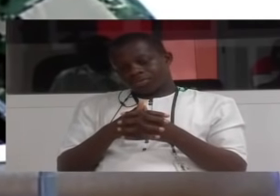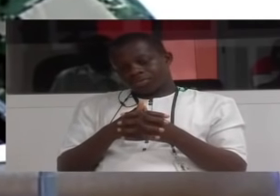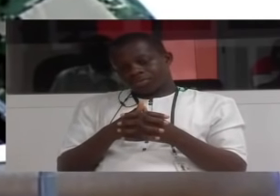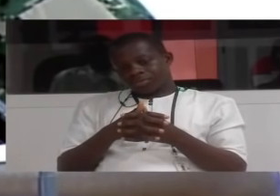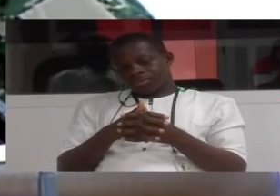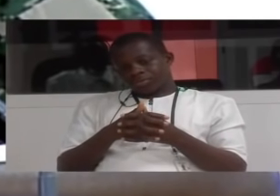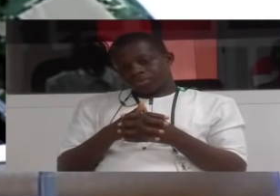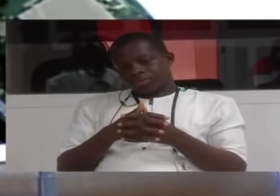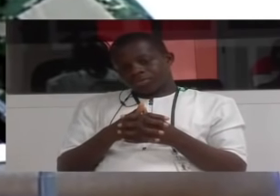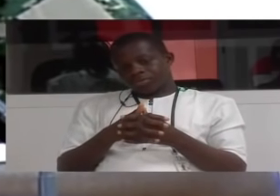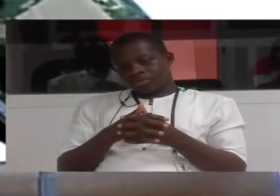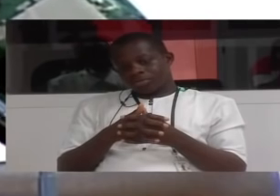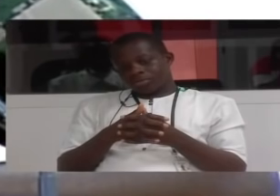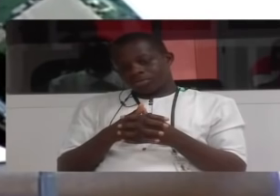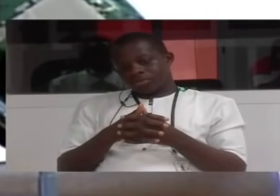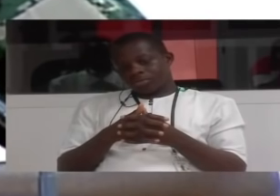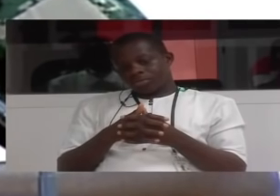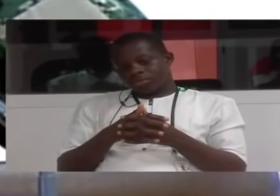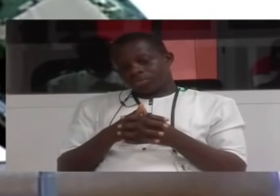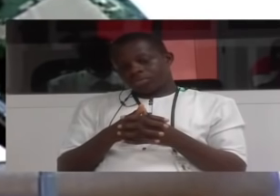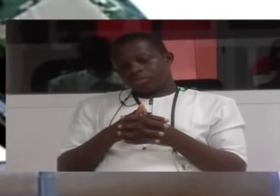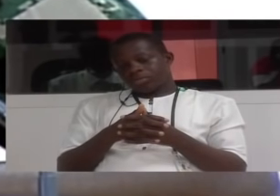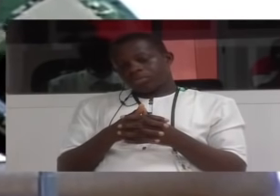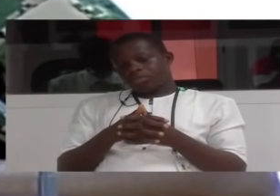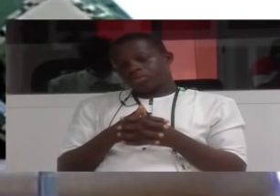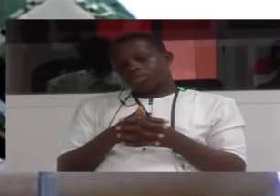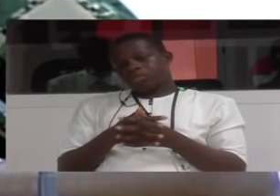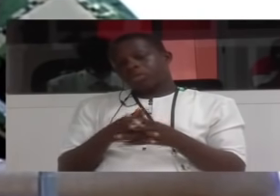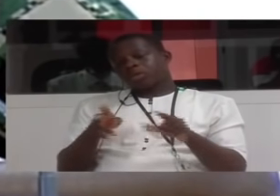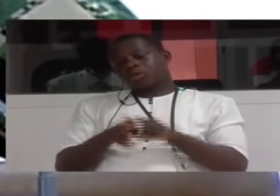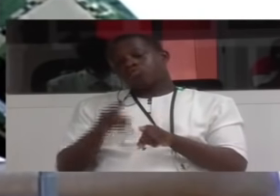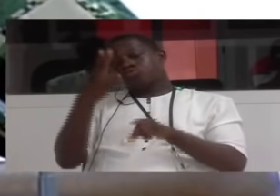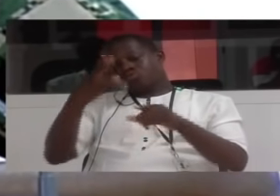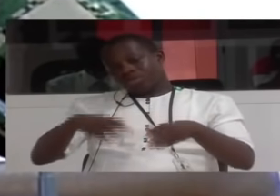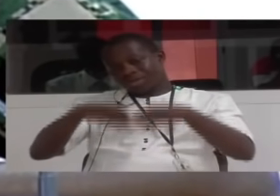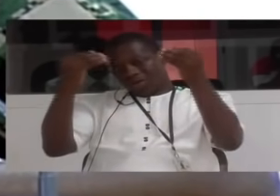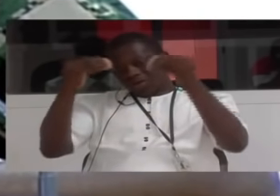Ñaari junne juromi temeri dollar lañ ko yobul as a token of appreciation.